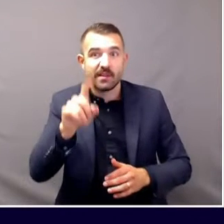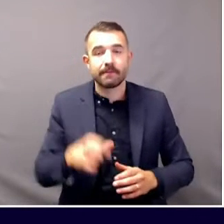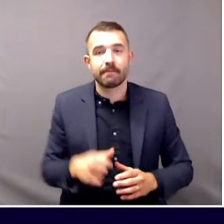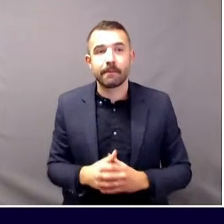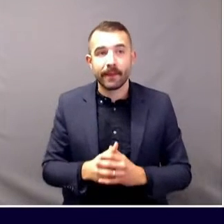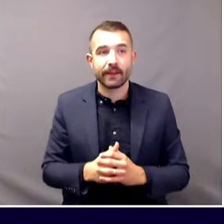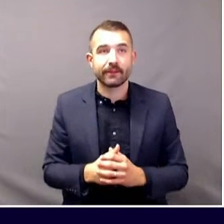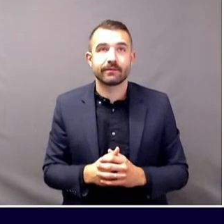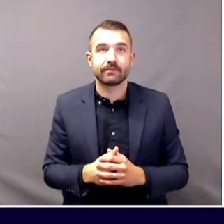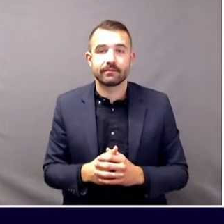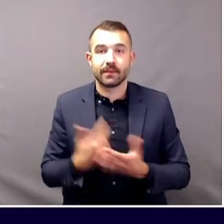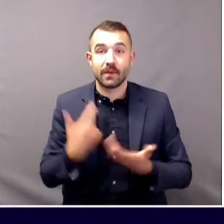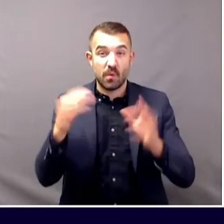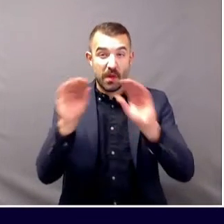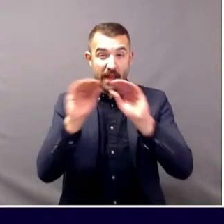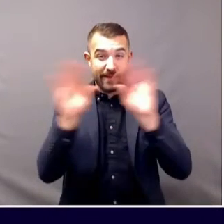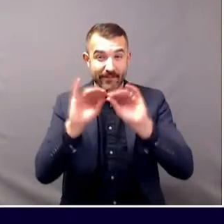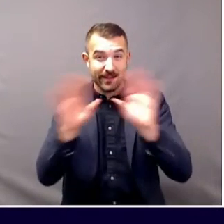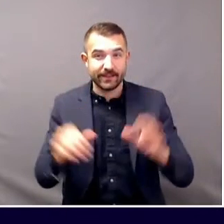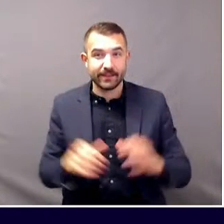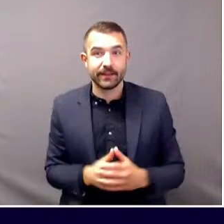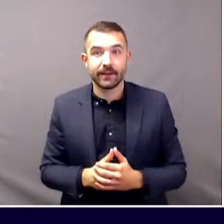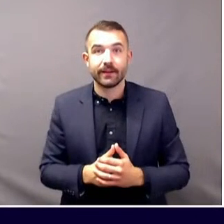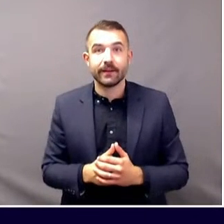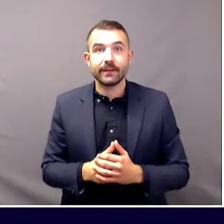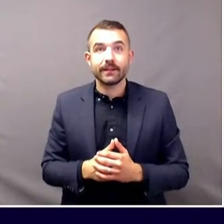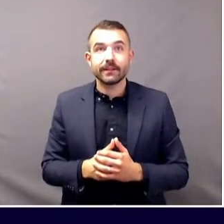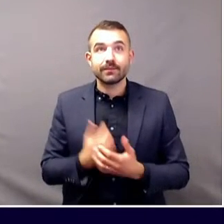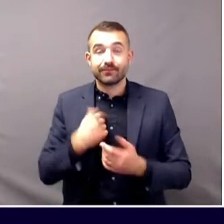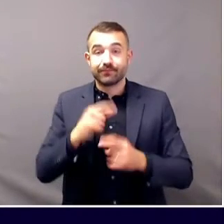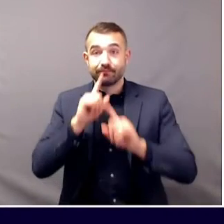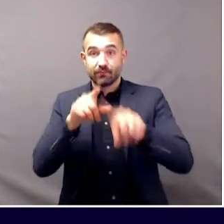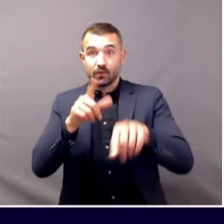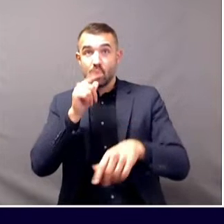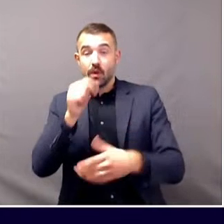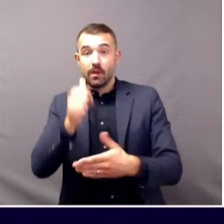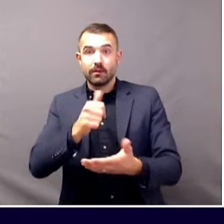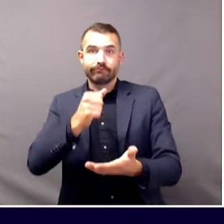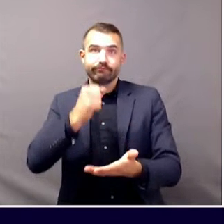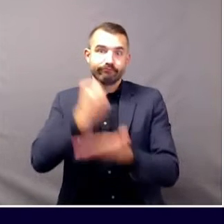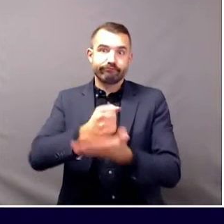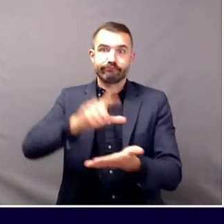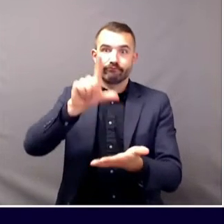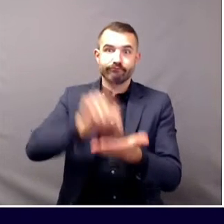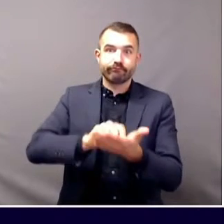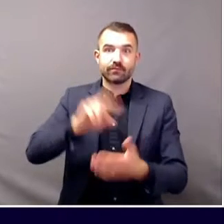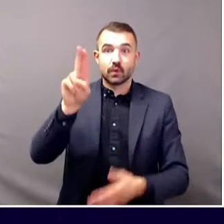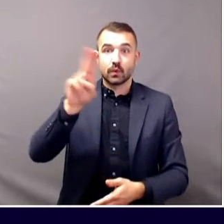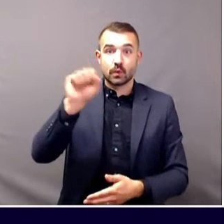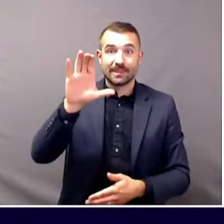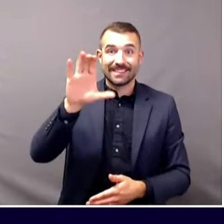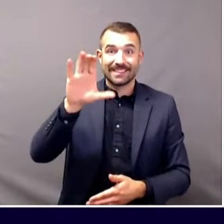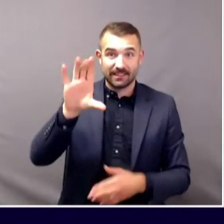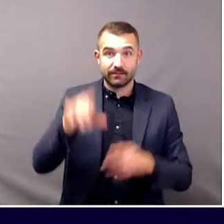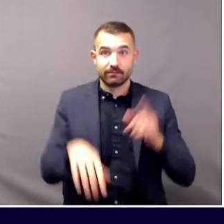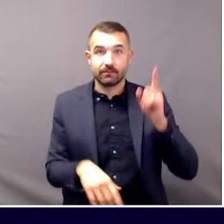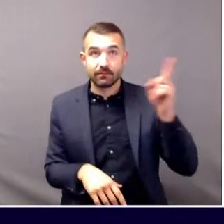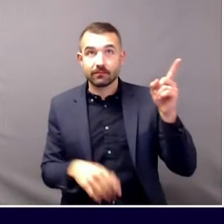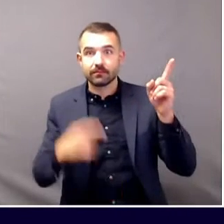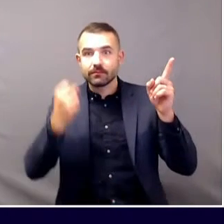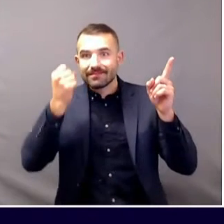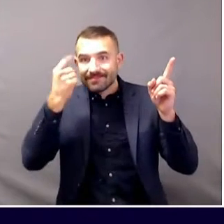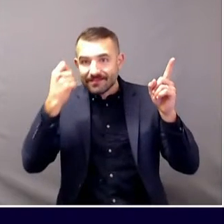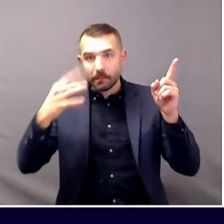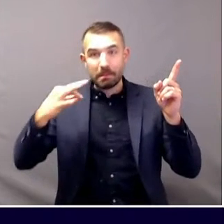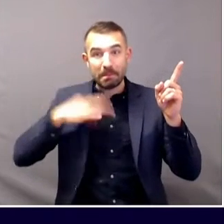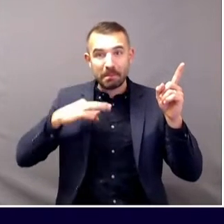was published by the US CDC, but it was the result of scientific analysis by the Maine CDC. If